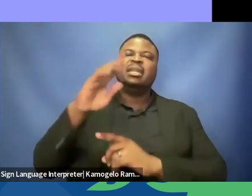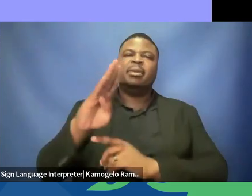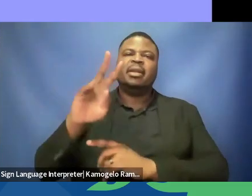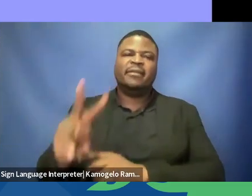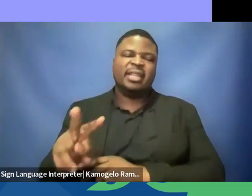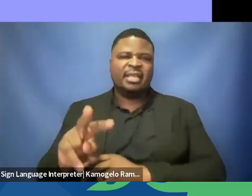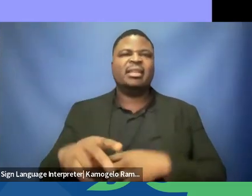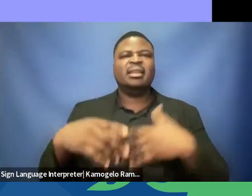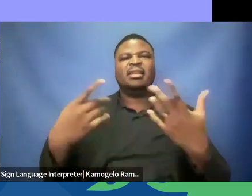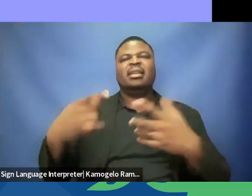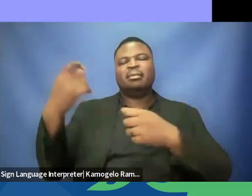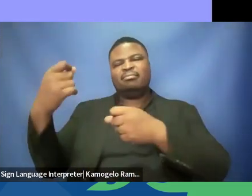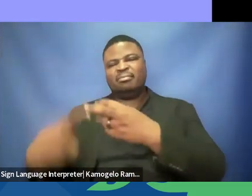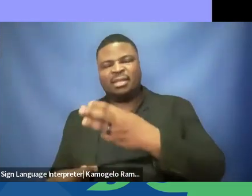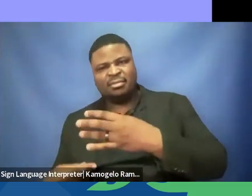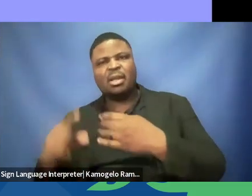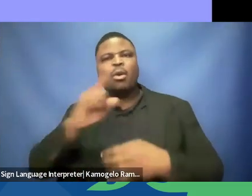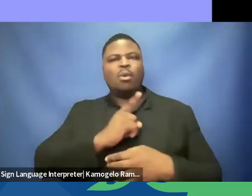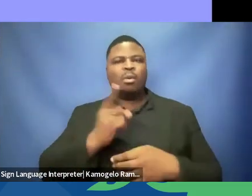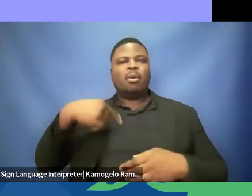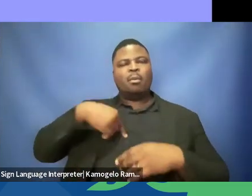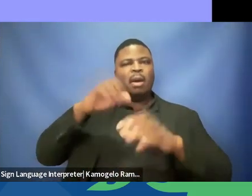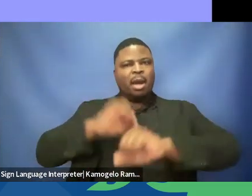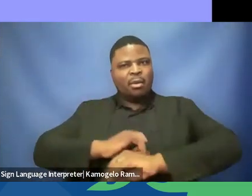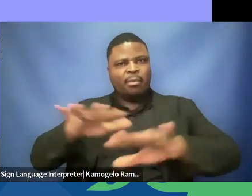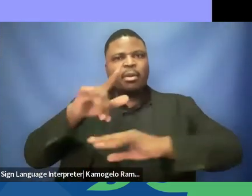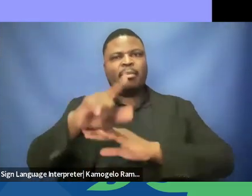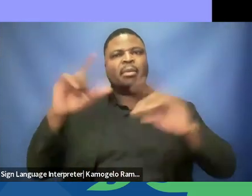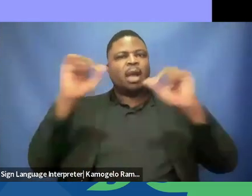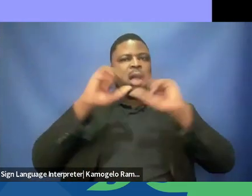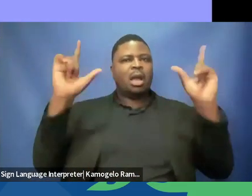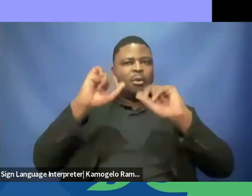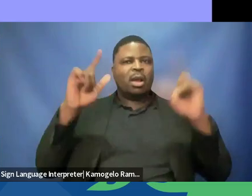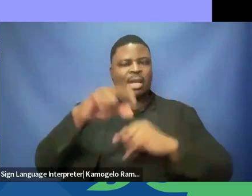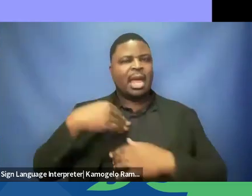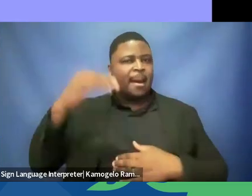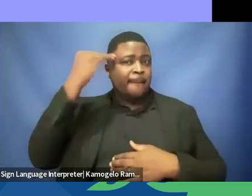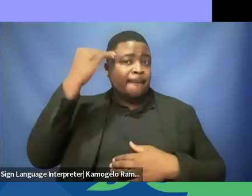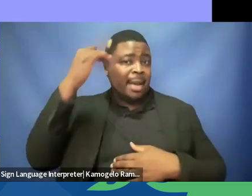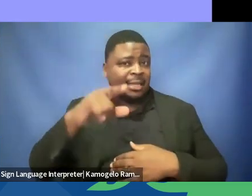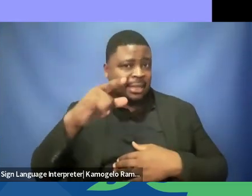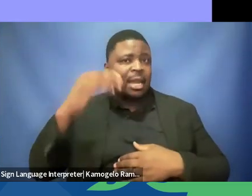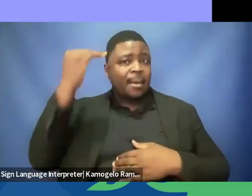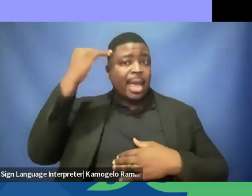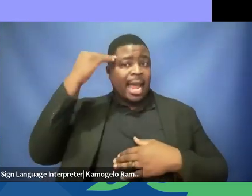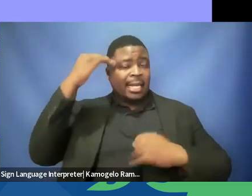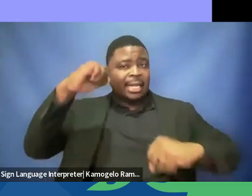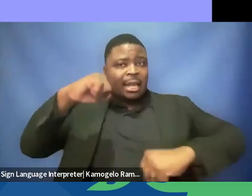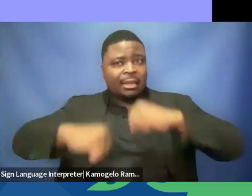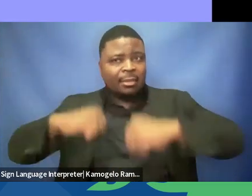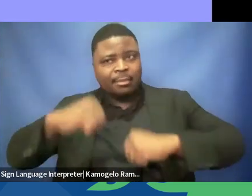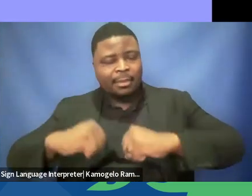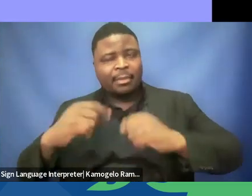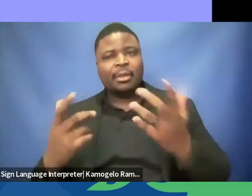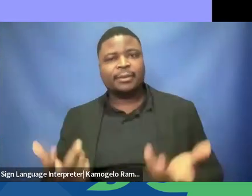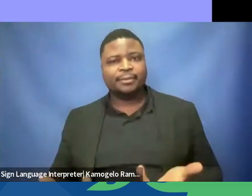care, whereby we're just creating awareness and helping these people to be mentally stable and also to change their perception. We also